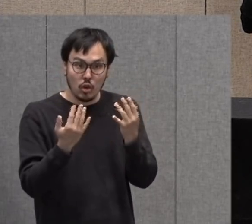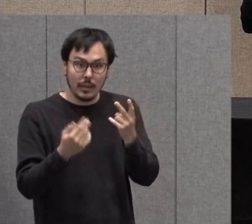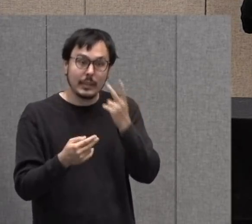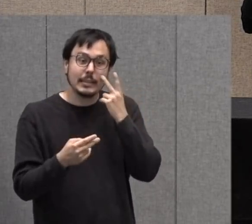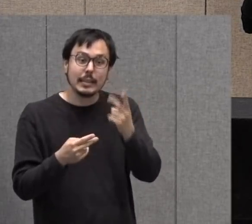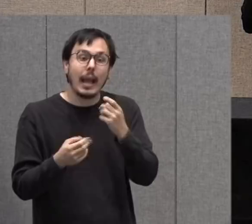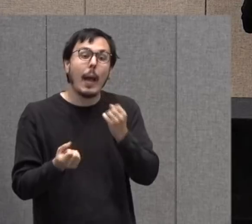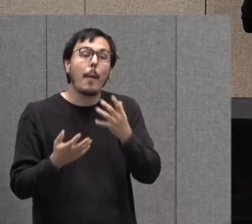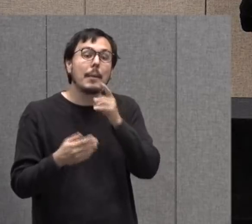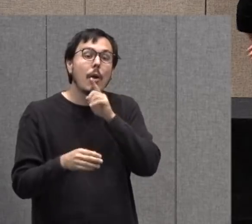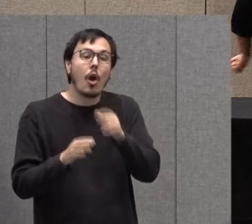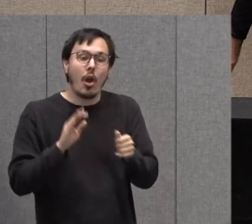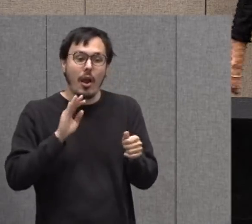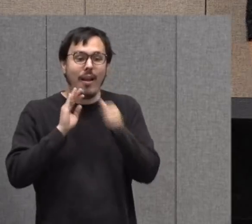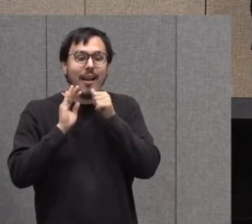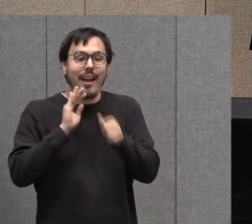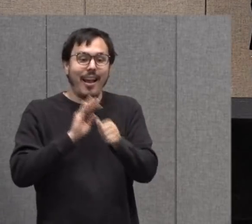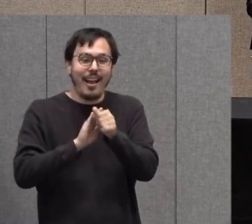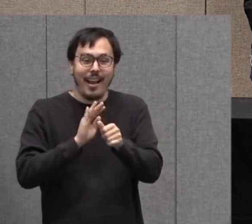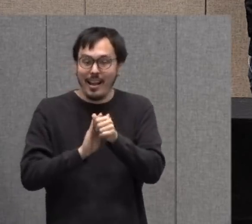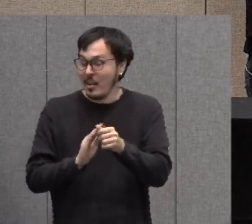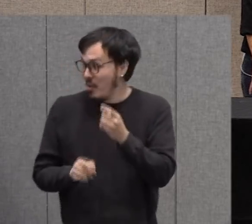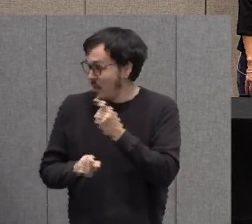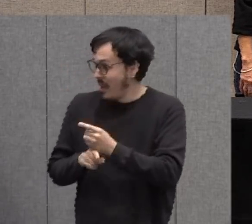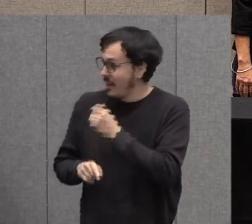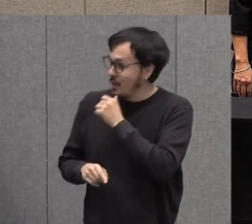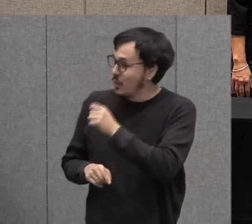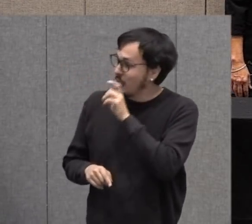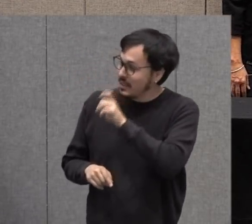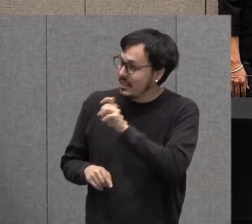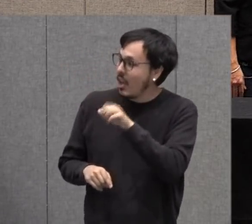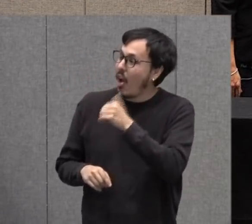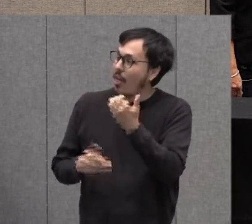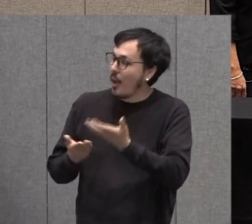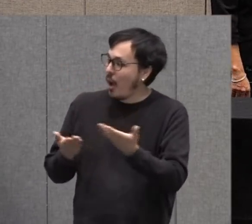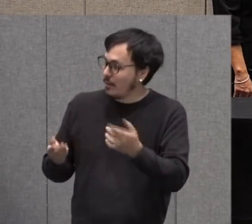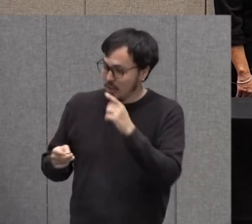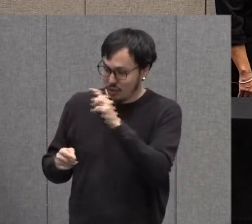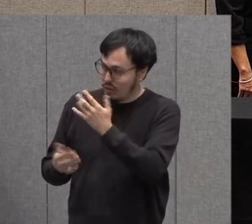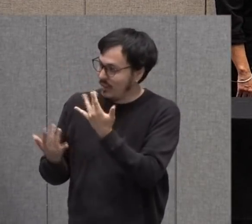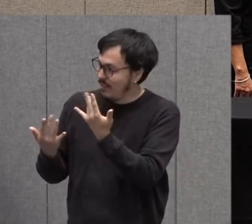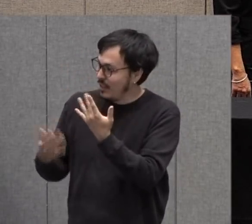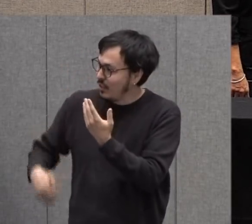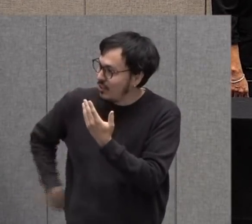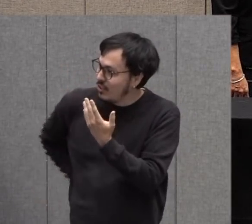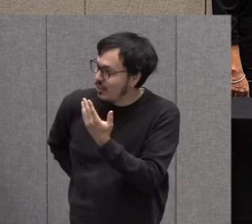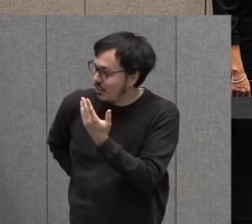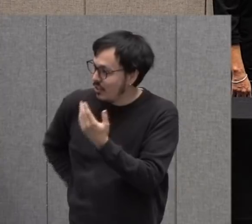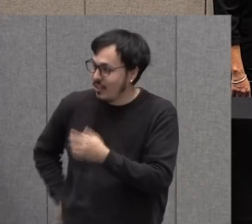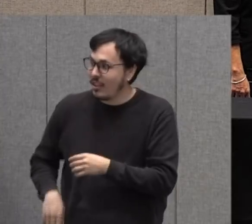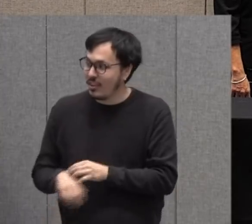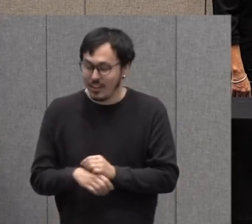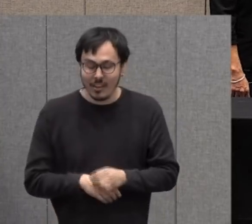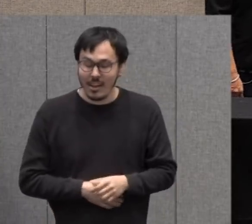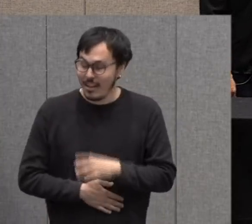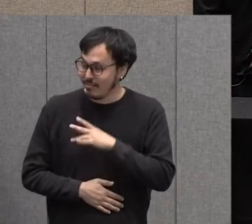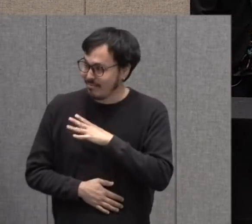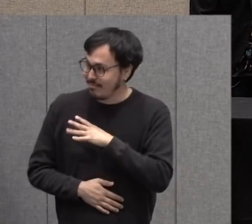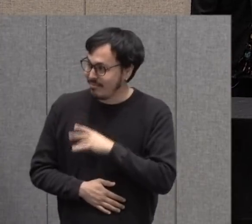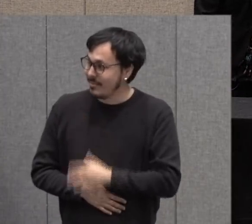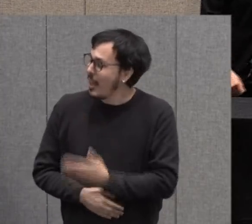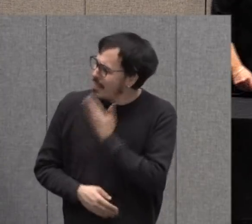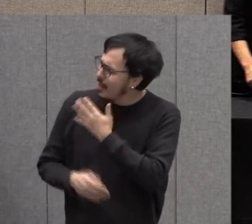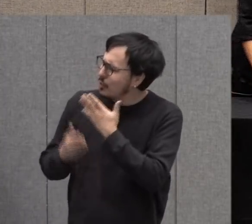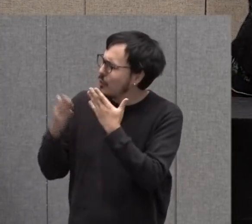Abby? Definitely, and you wouldn't need anything with you. Nothing. Very Nothing. cool. All right. I know. Well, thanks so much for